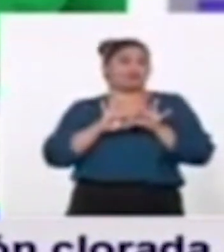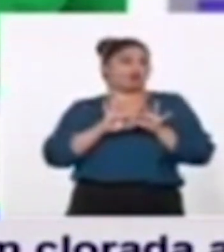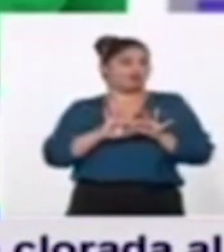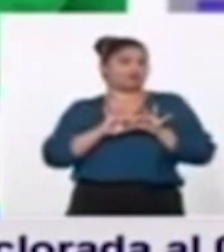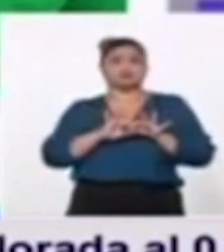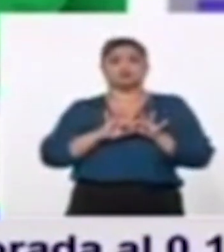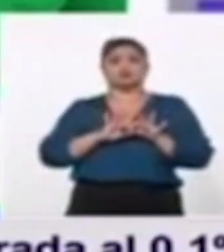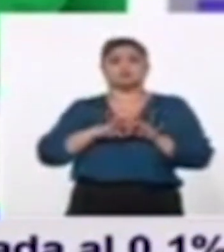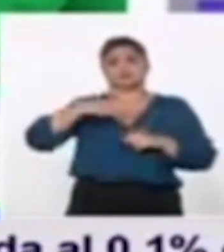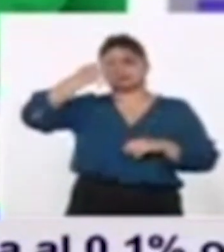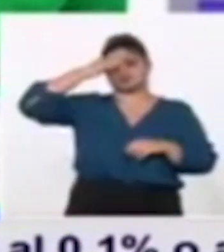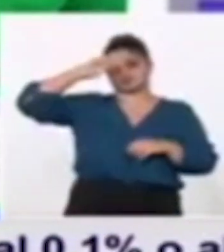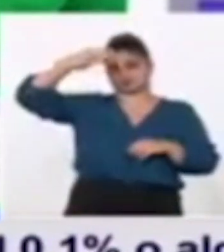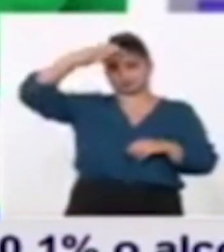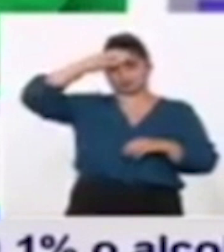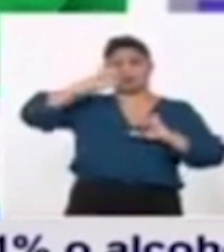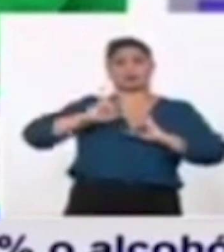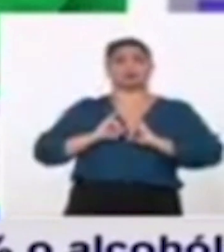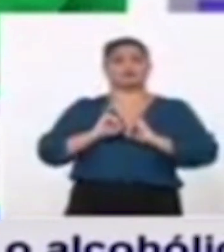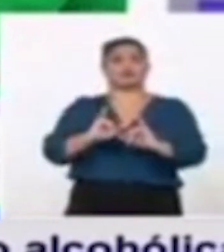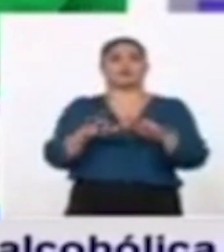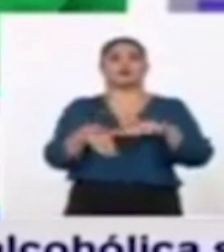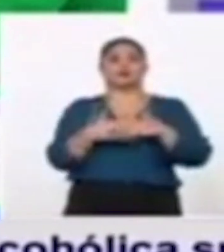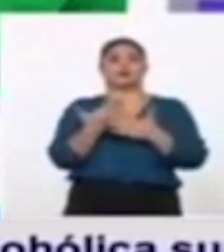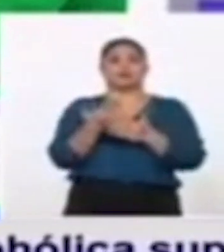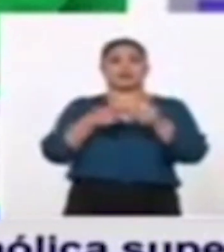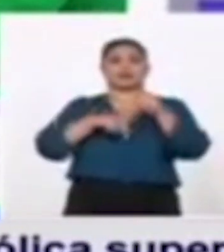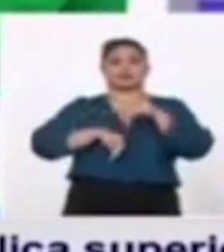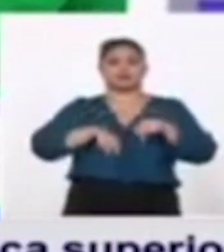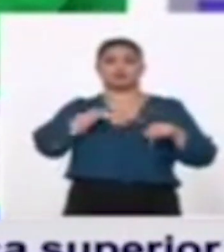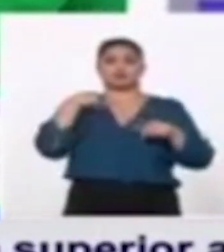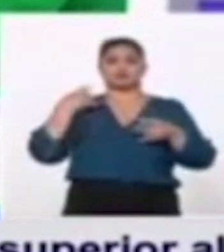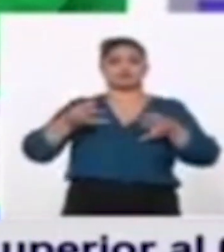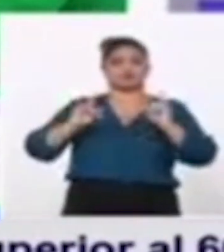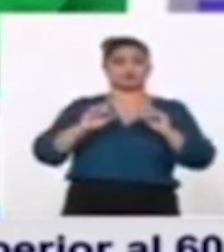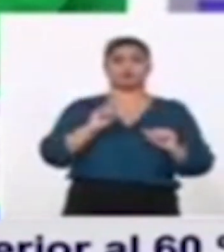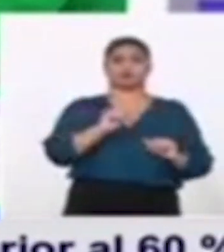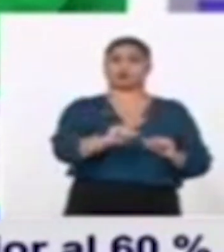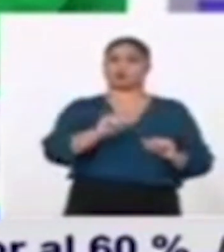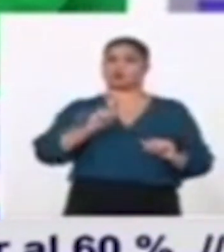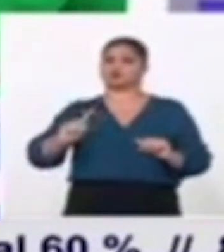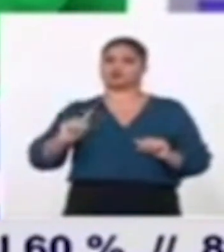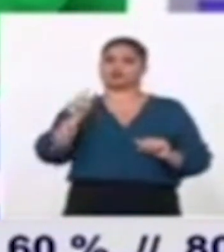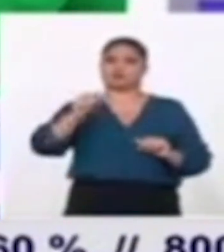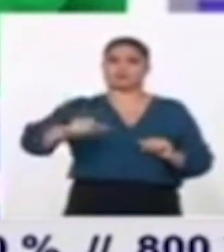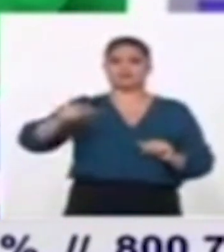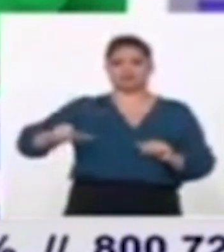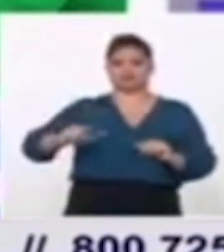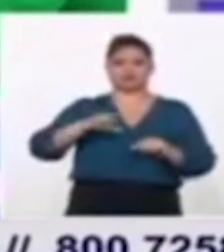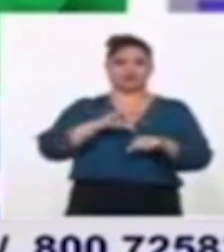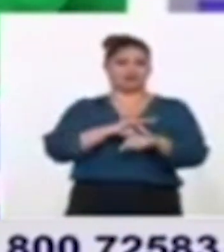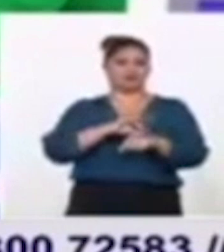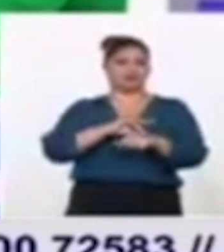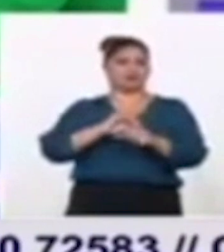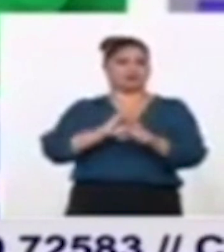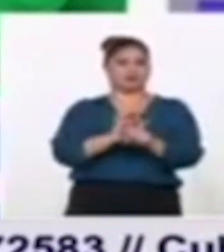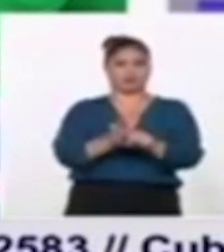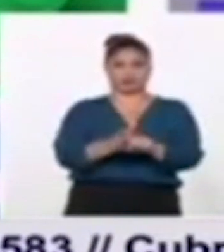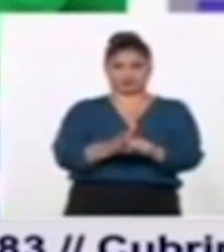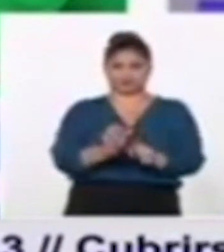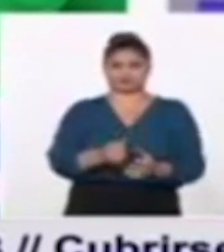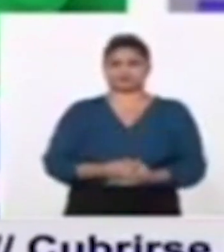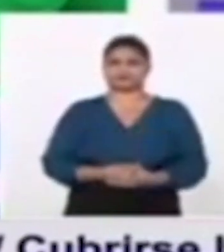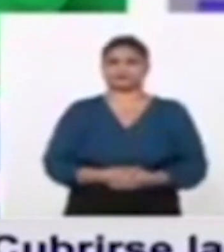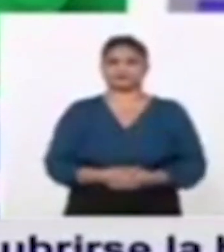Director of Epidemiology of the Ministry of Public Health in Cuba. In one of his daily press conferences, he said that